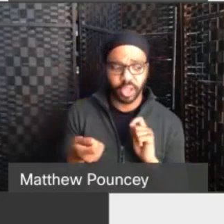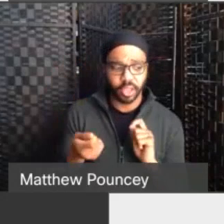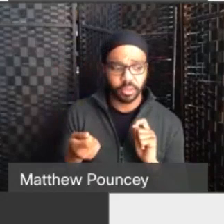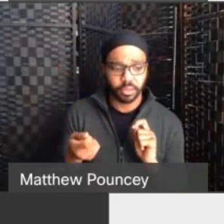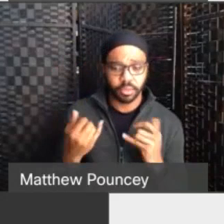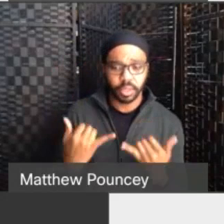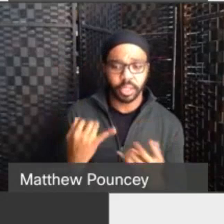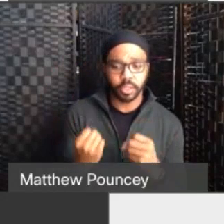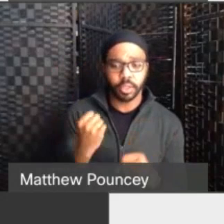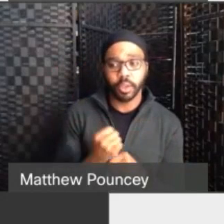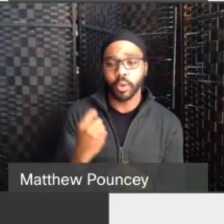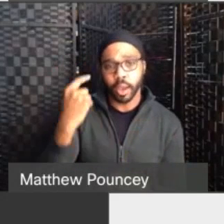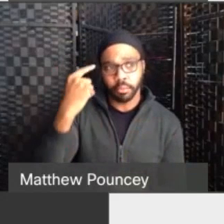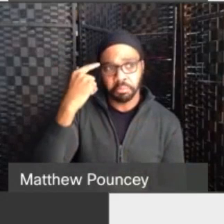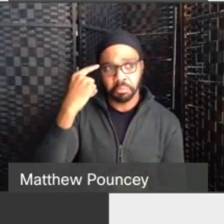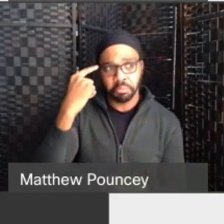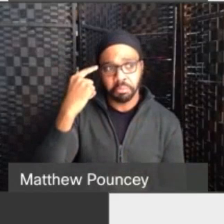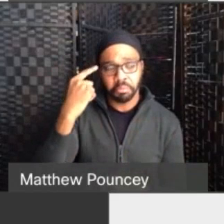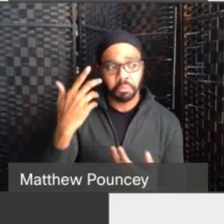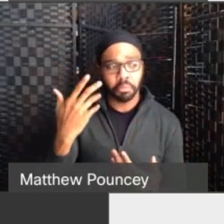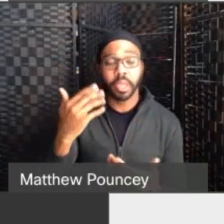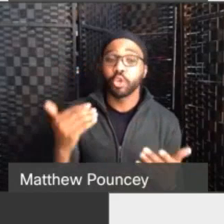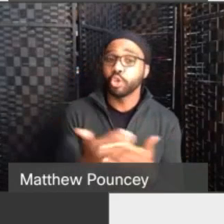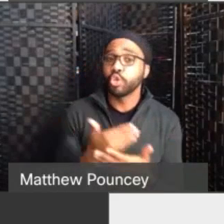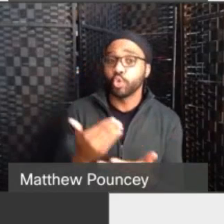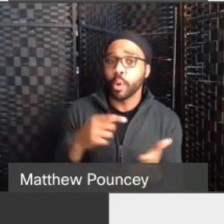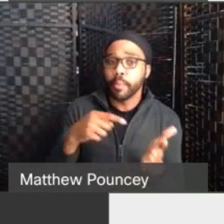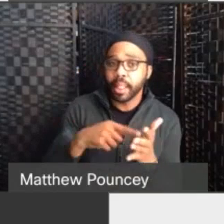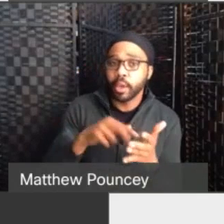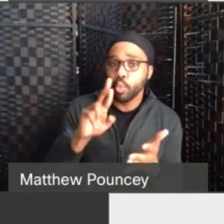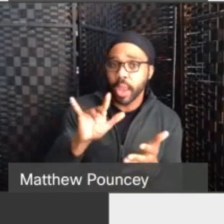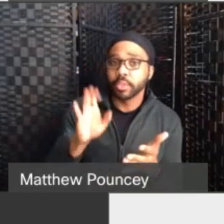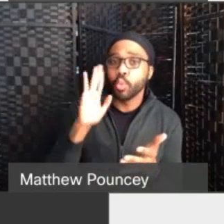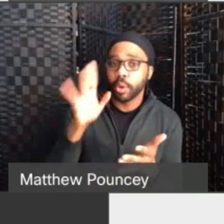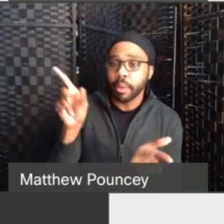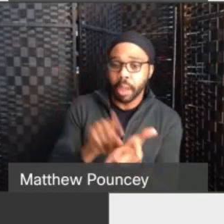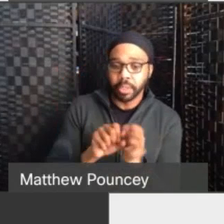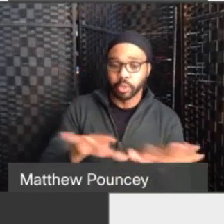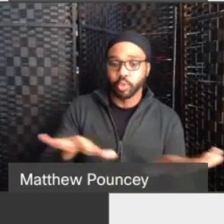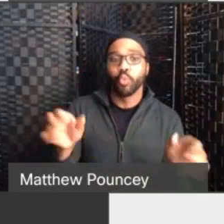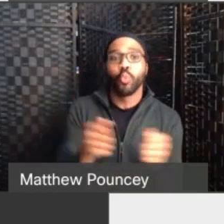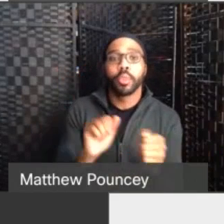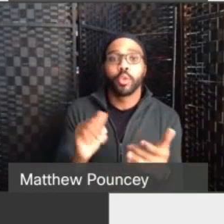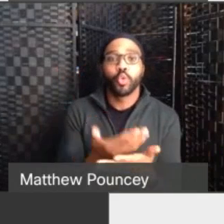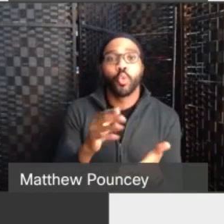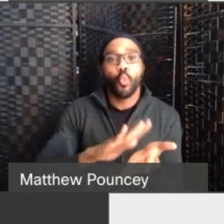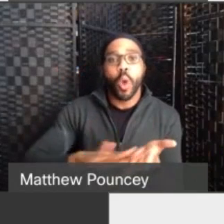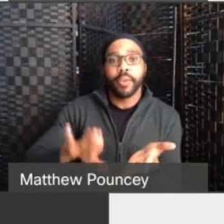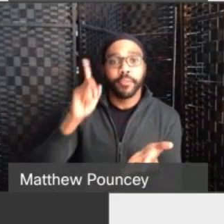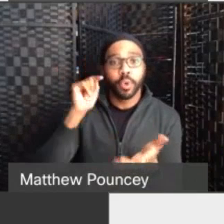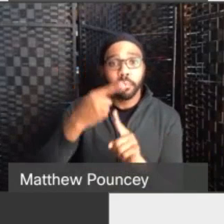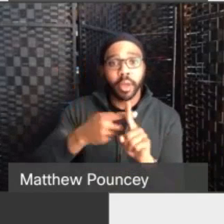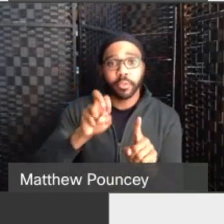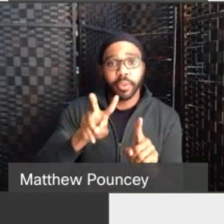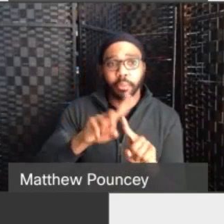this year. There were new billing rates that would have been published with the new waiver in November, and the rates haven't changed